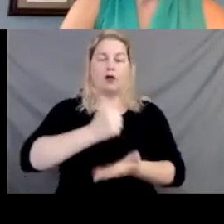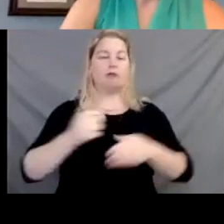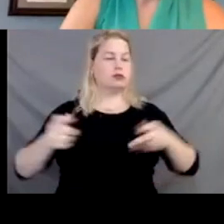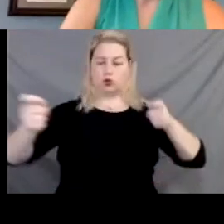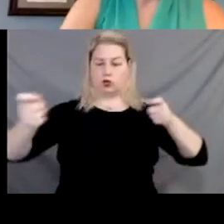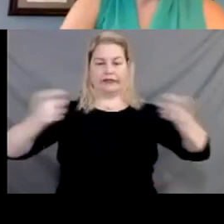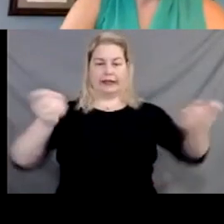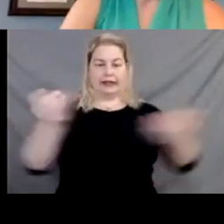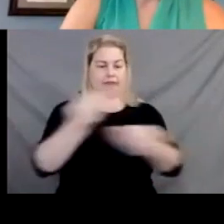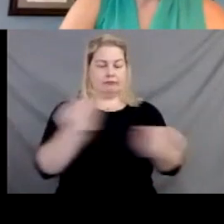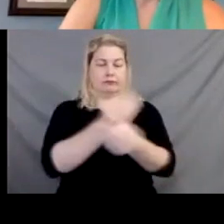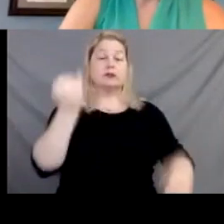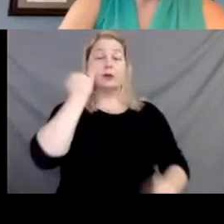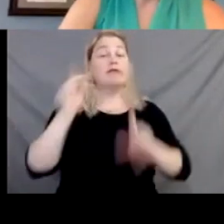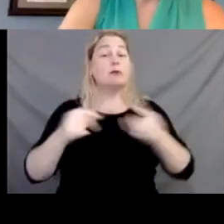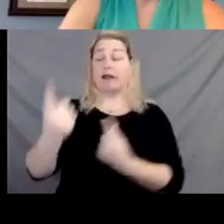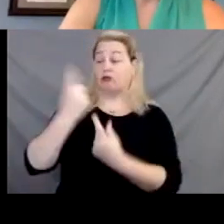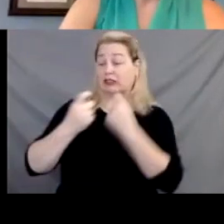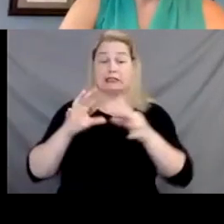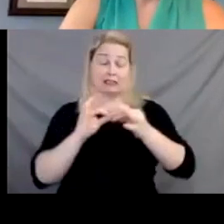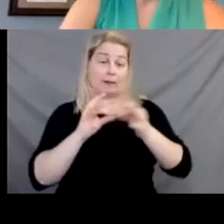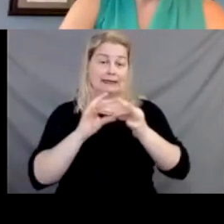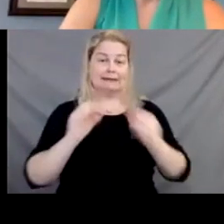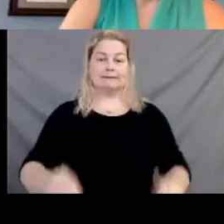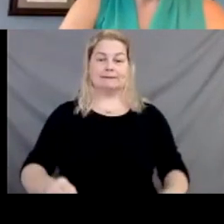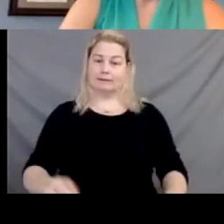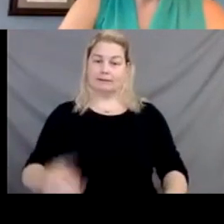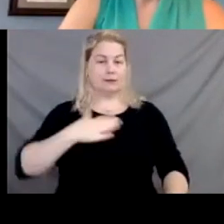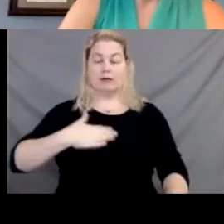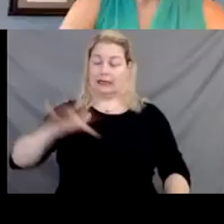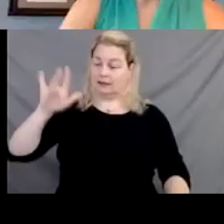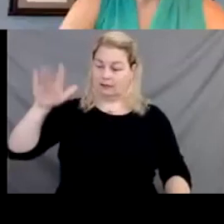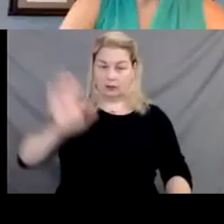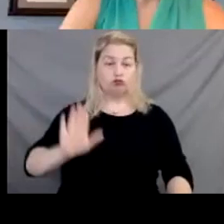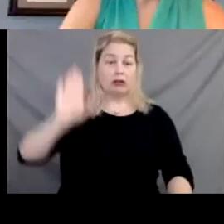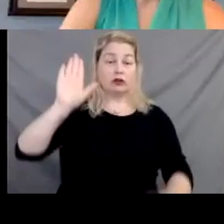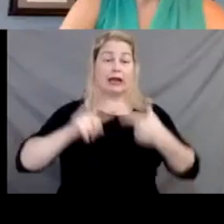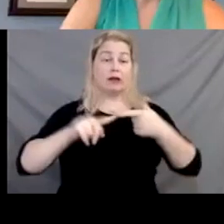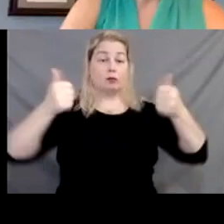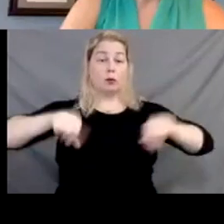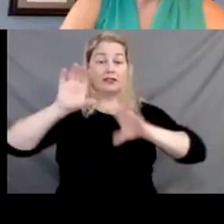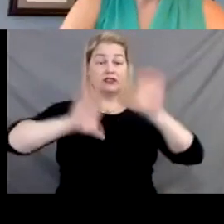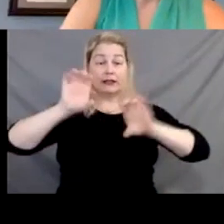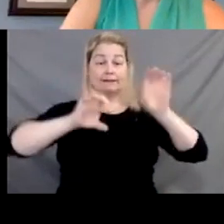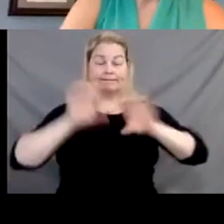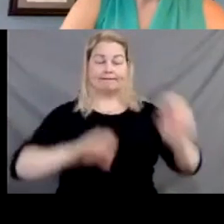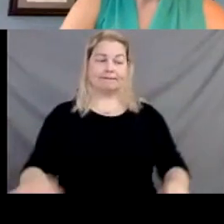If people have questions or comments, feel free to raise your hand or unmute.